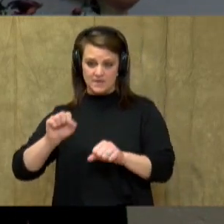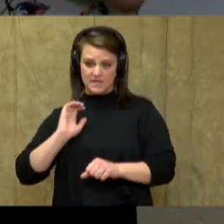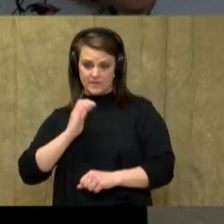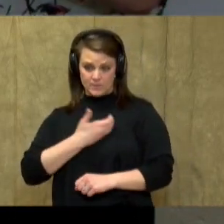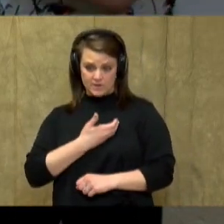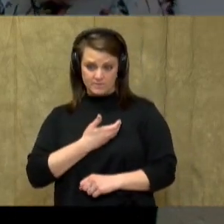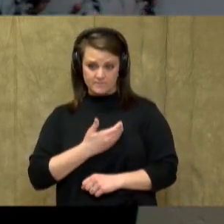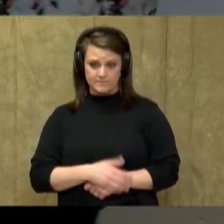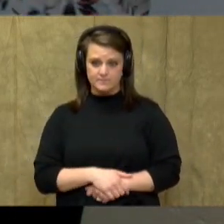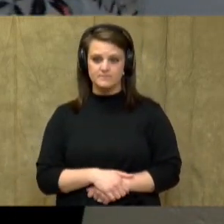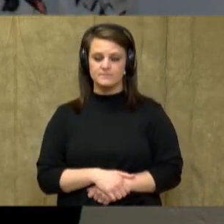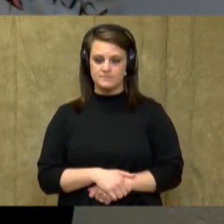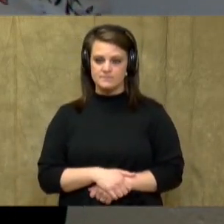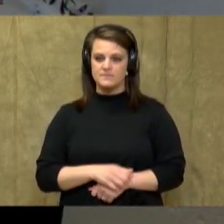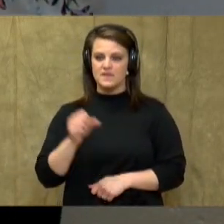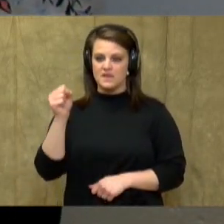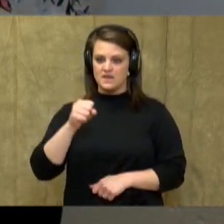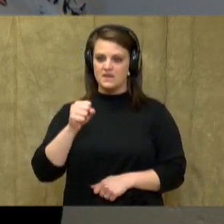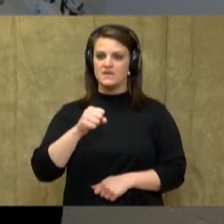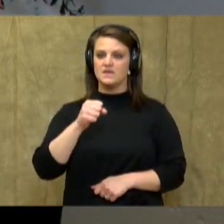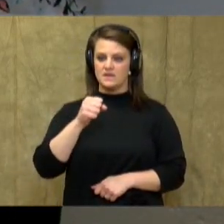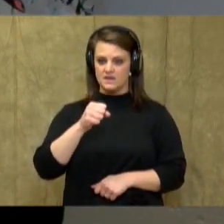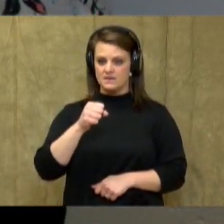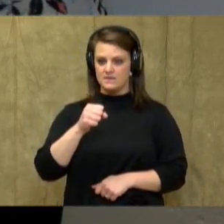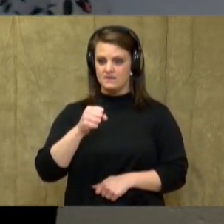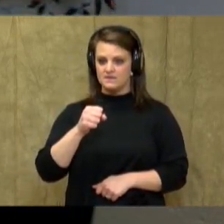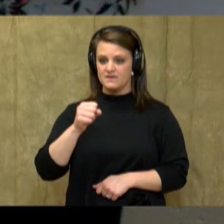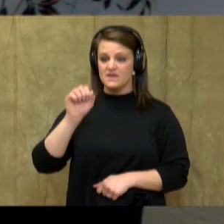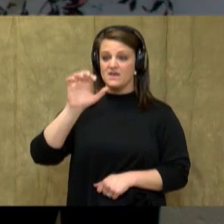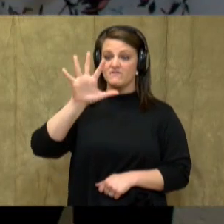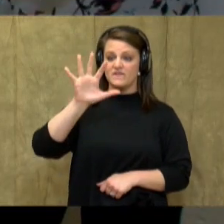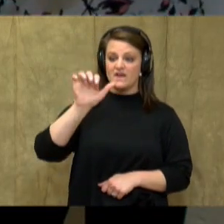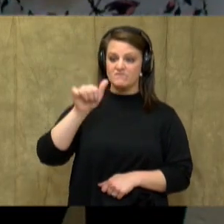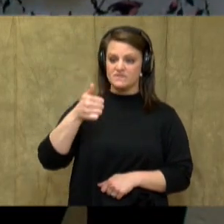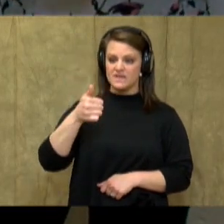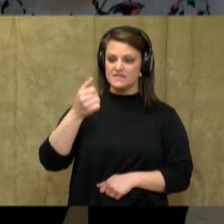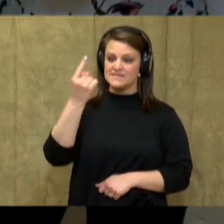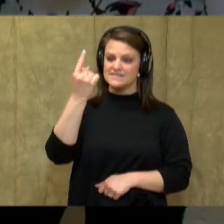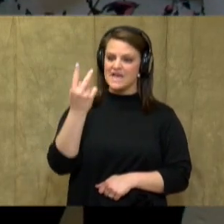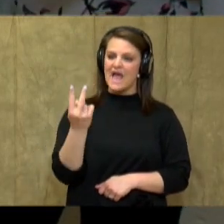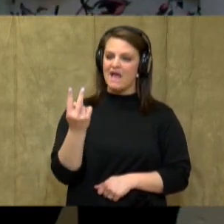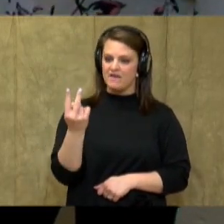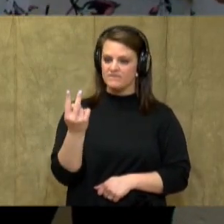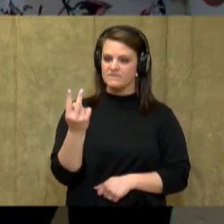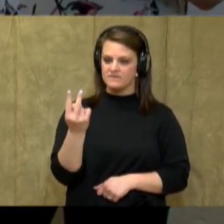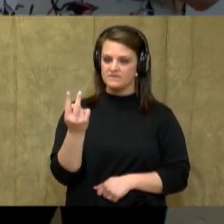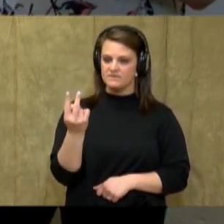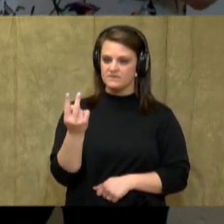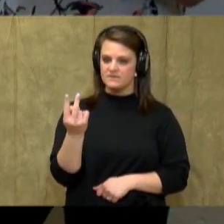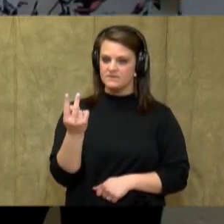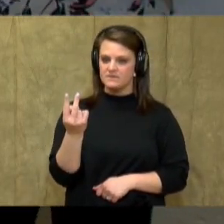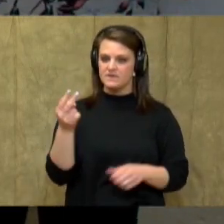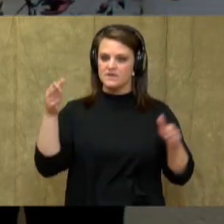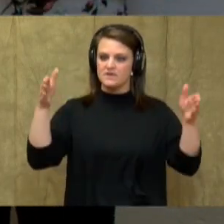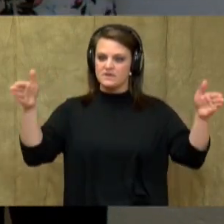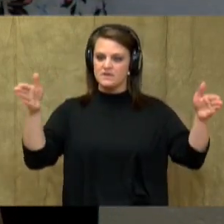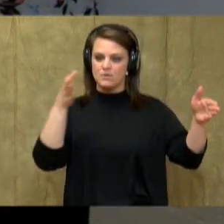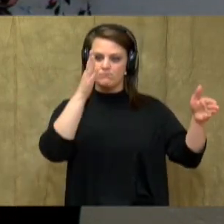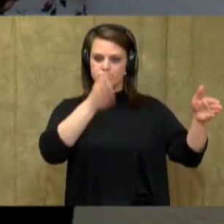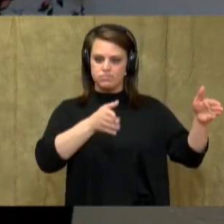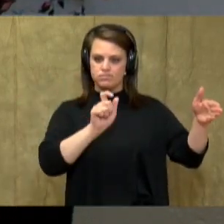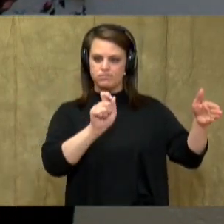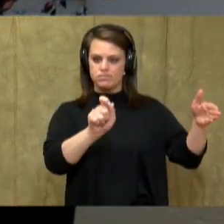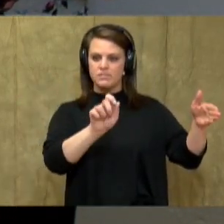at? Yeah, it's right smack dab halfway in the middle. So while 5/10 is